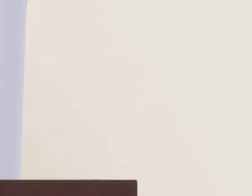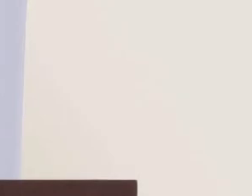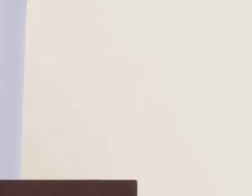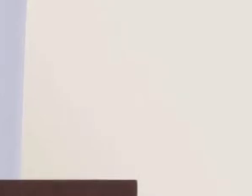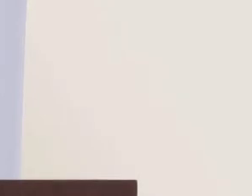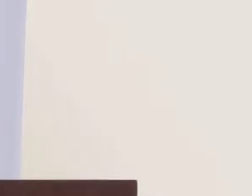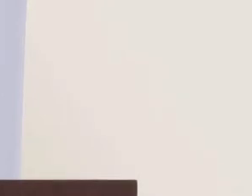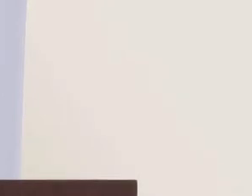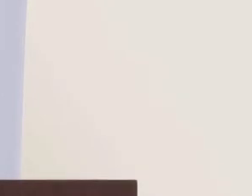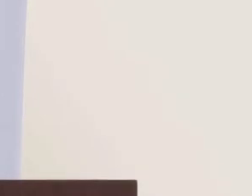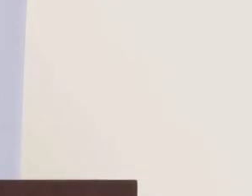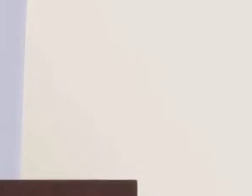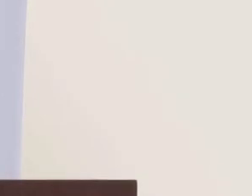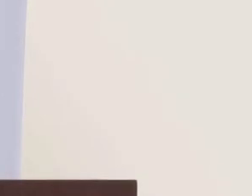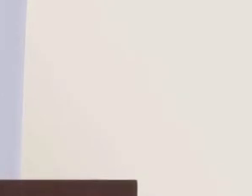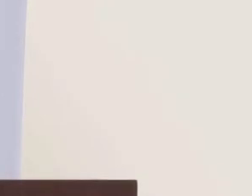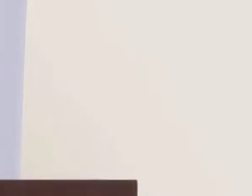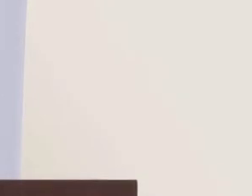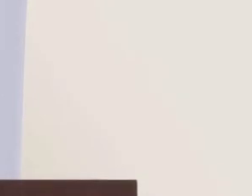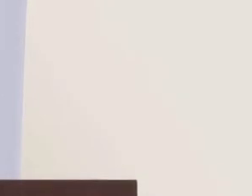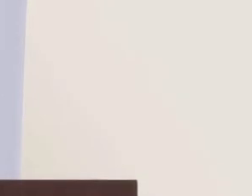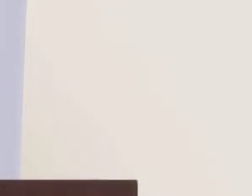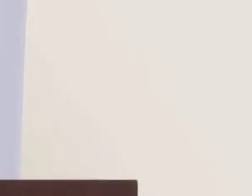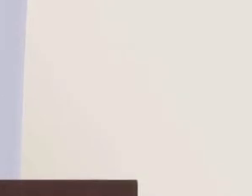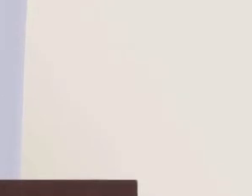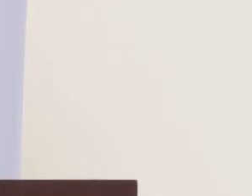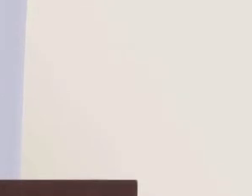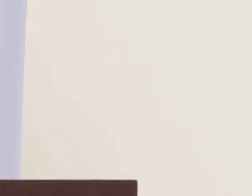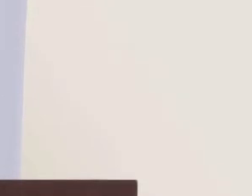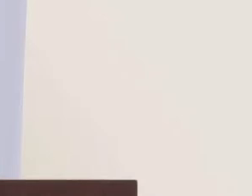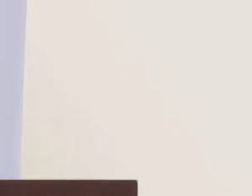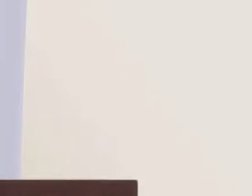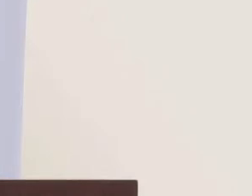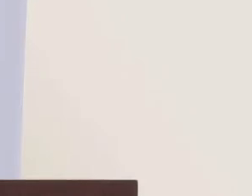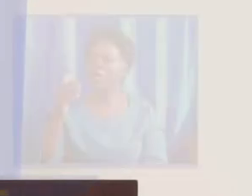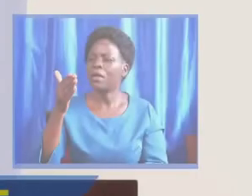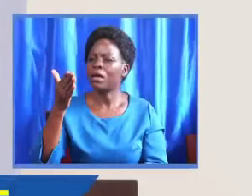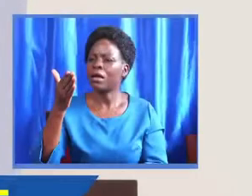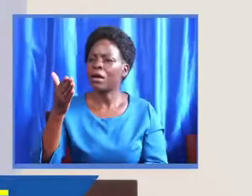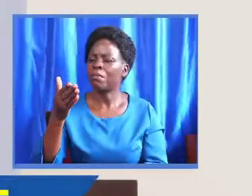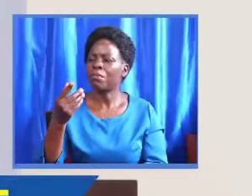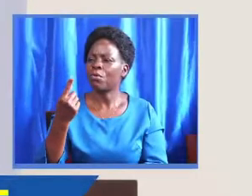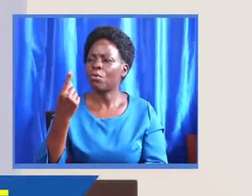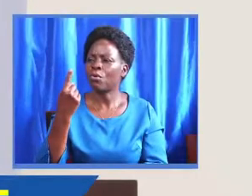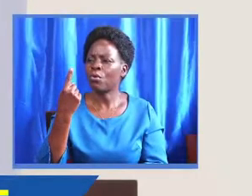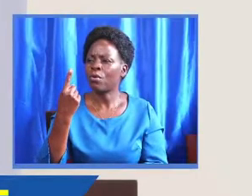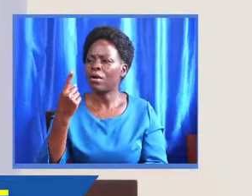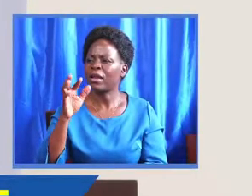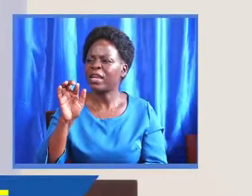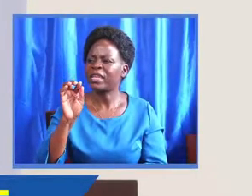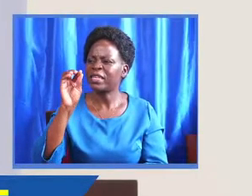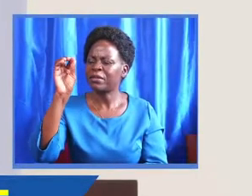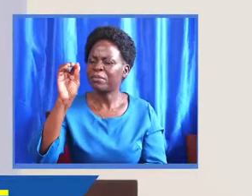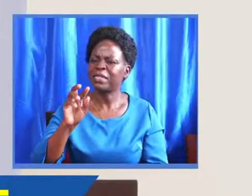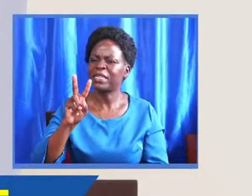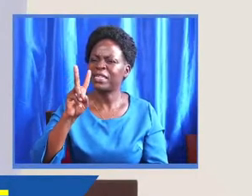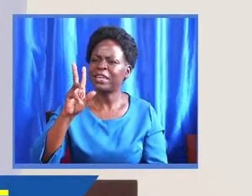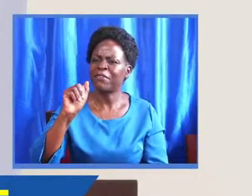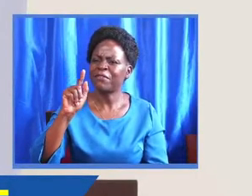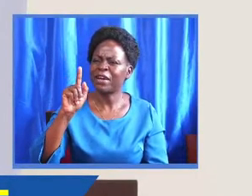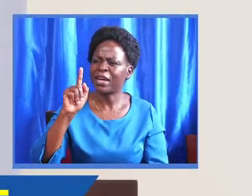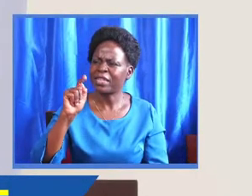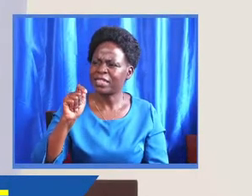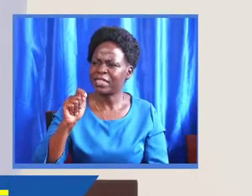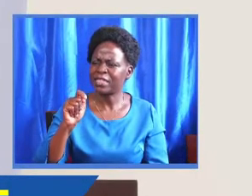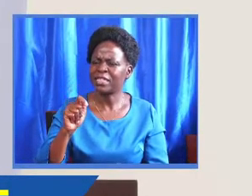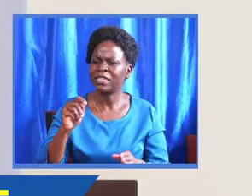question is going to directly to URA. There is a 118% VAT that we imposed